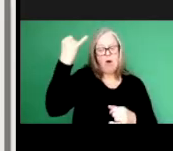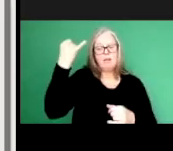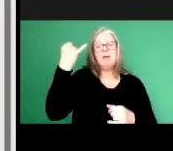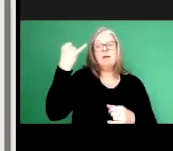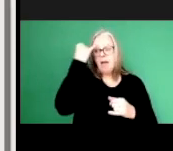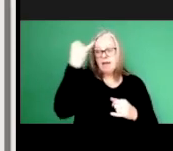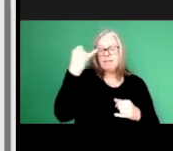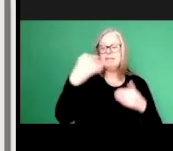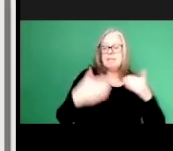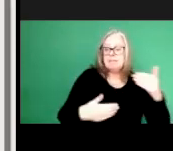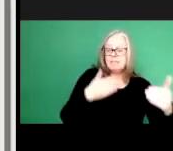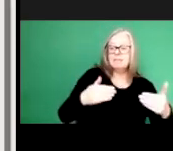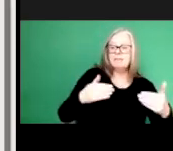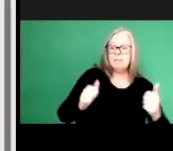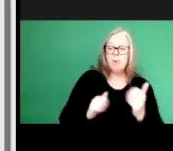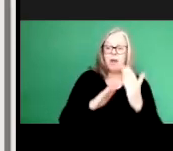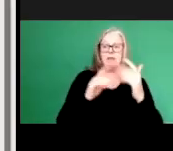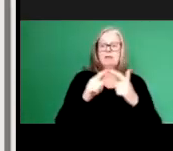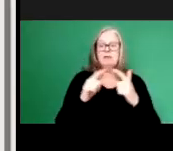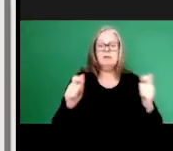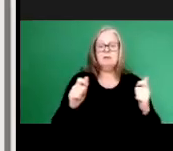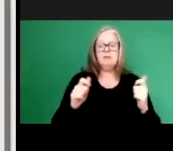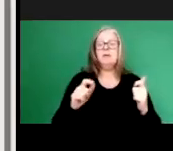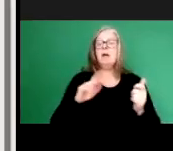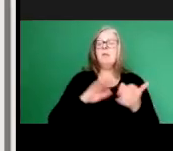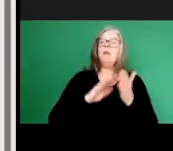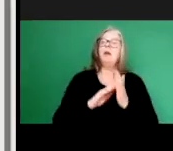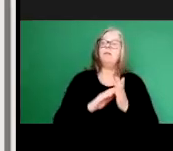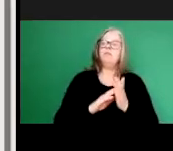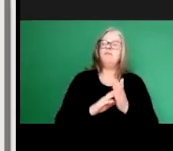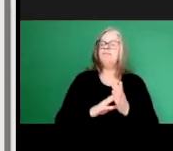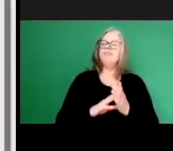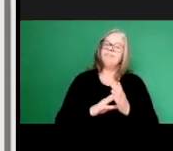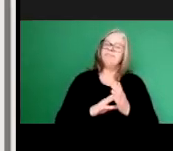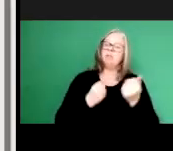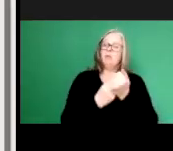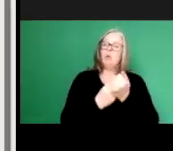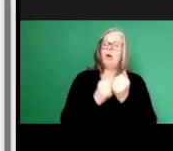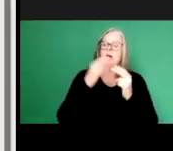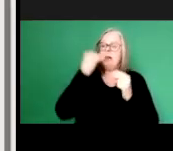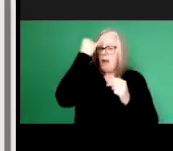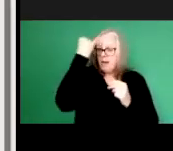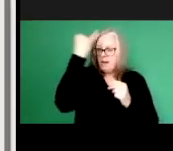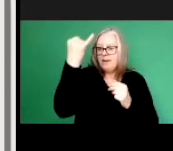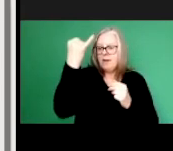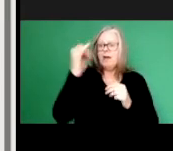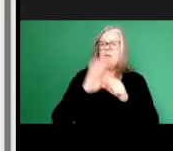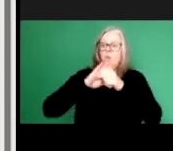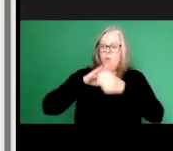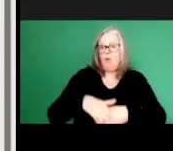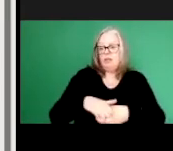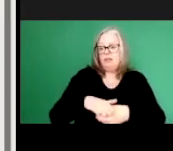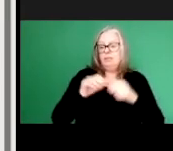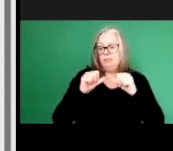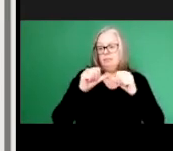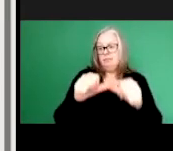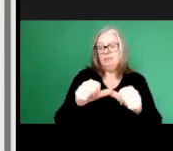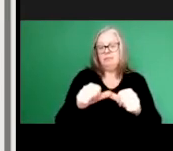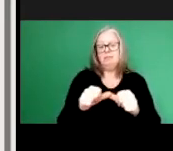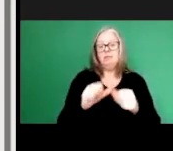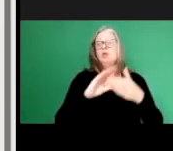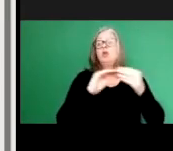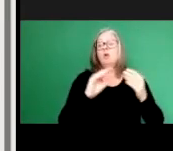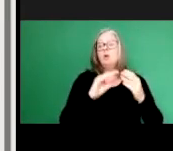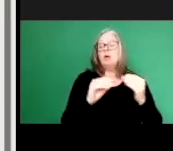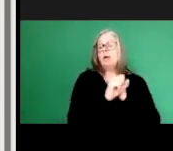freedom legitimate other forms of oppression. And she writes, and this is a quote from Anker, stories about freedom, about people's implication